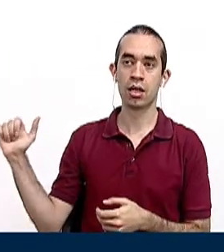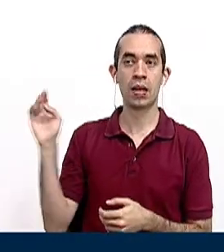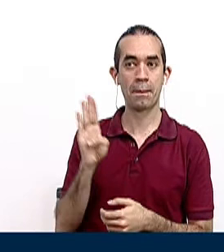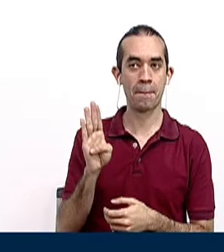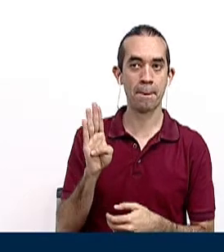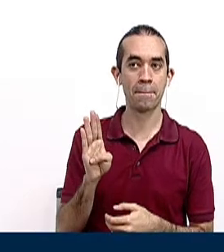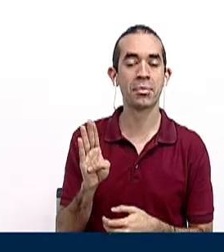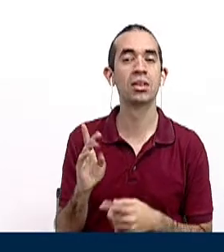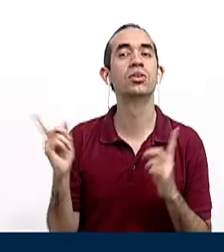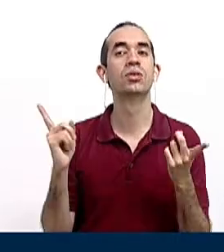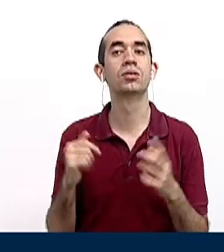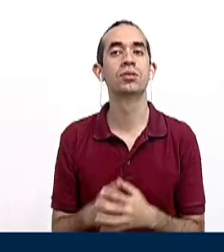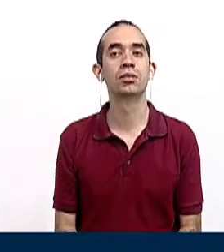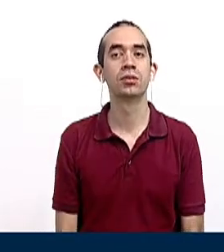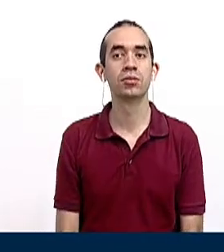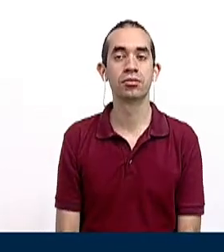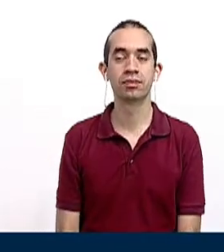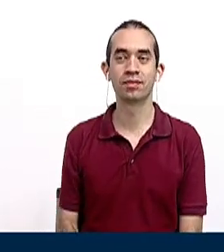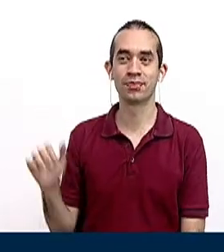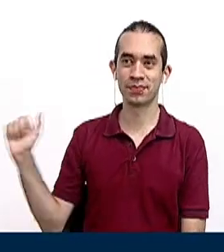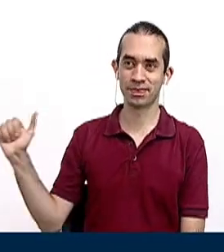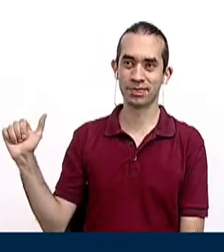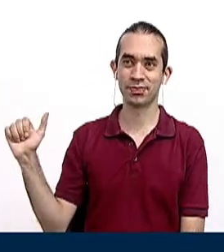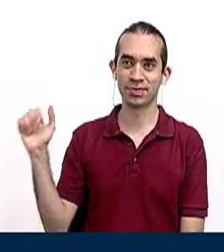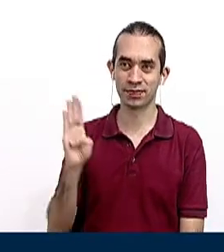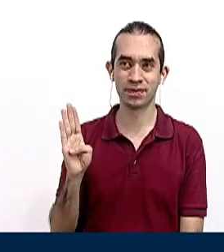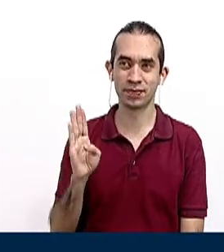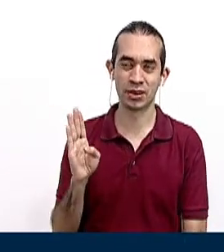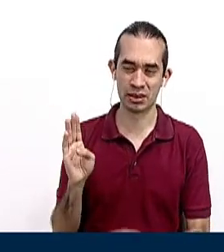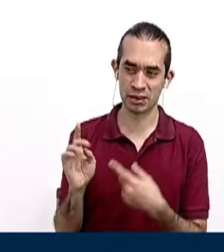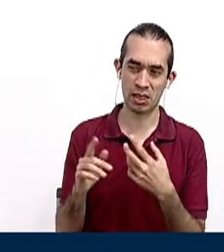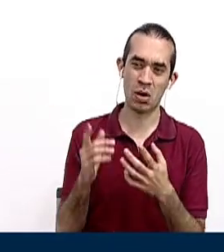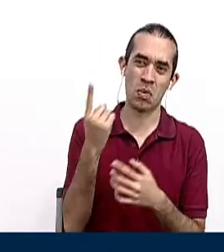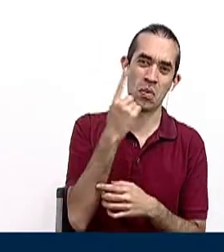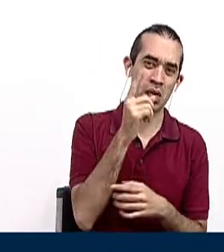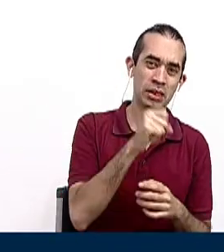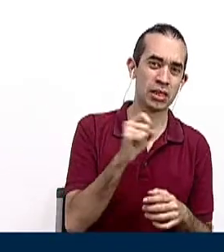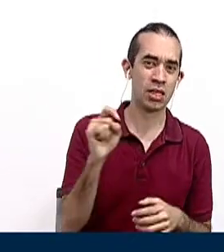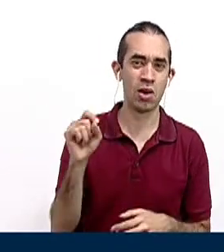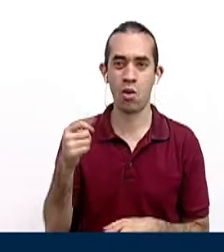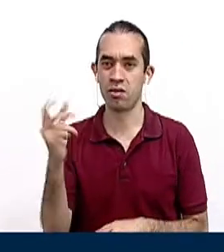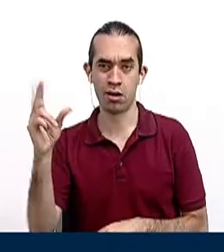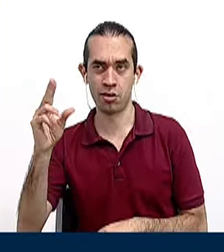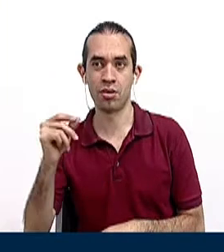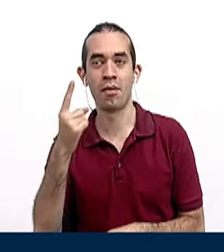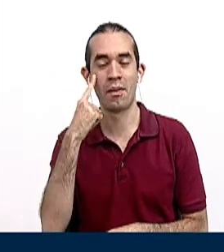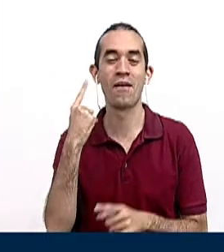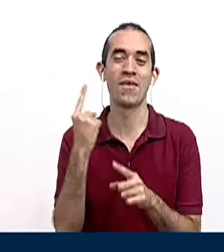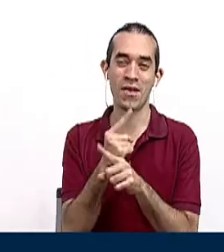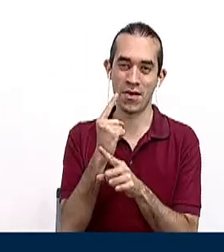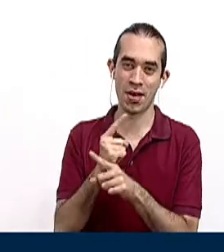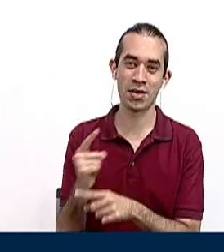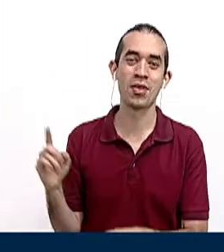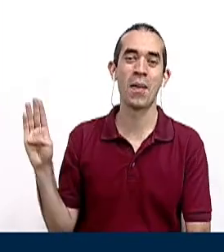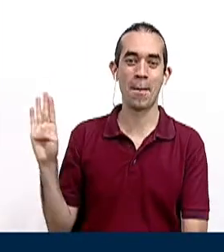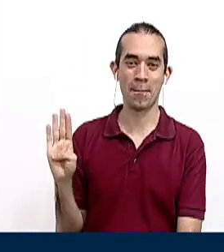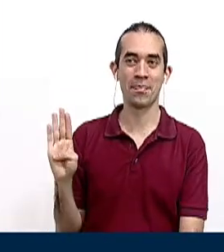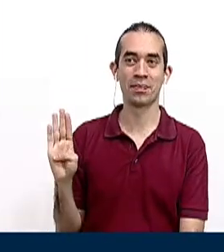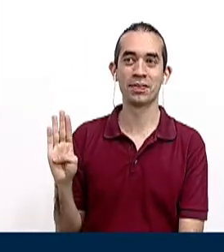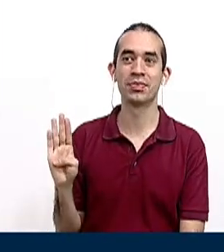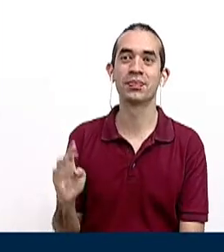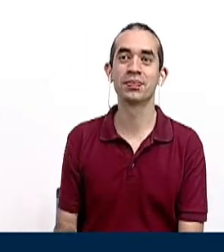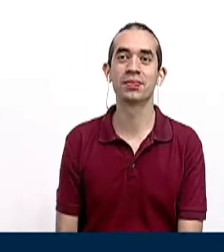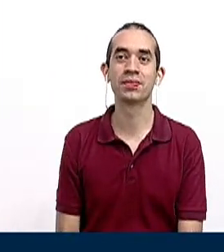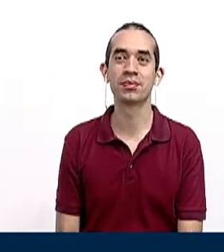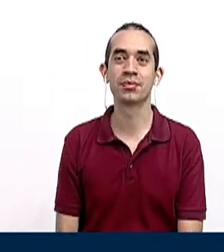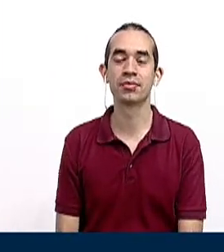one is encourage? Because the other one is definitely not encourage. So it's B, right? And the sentence